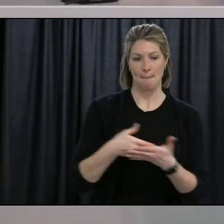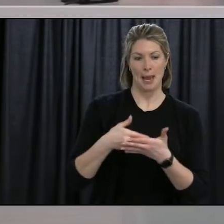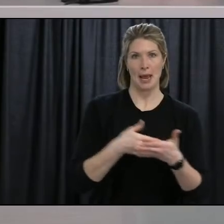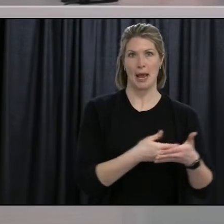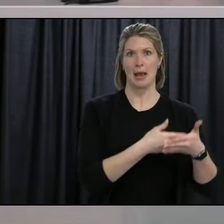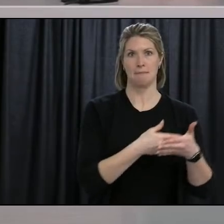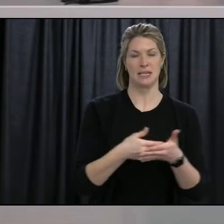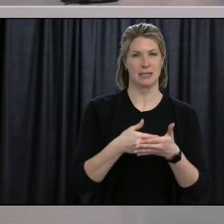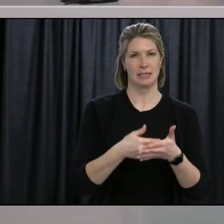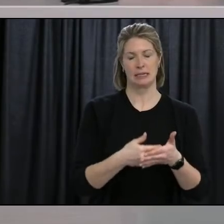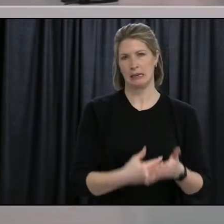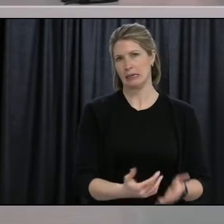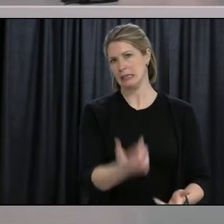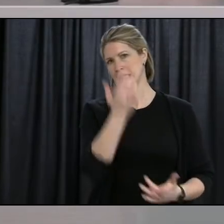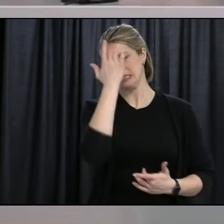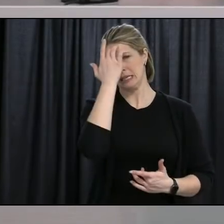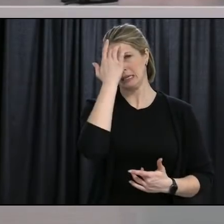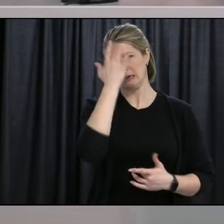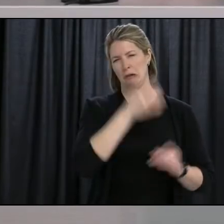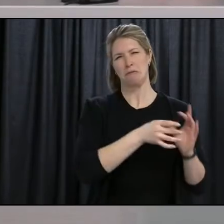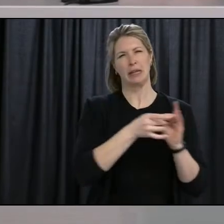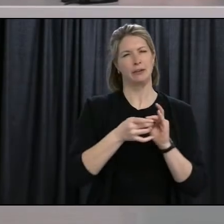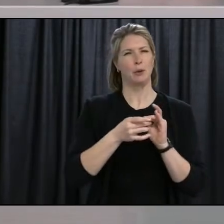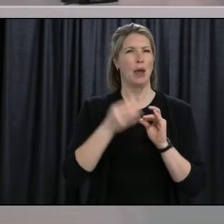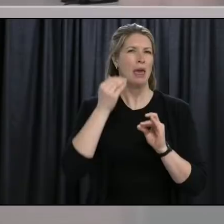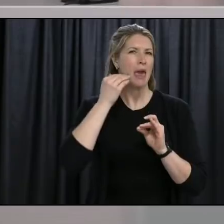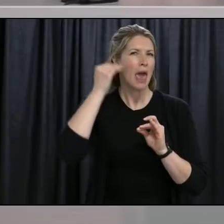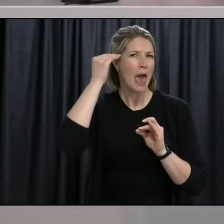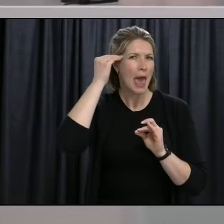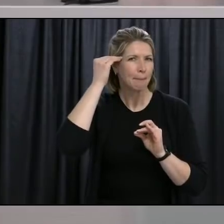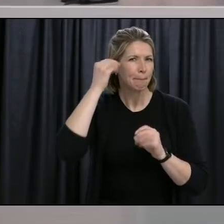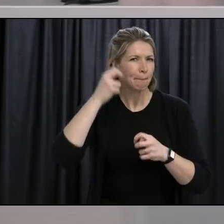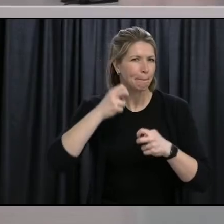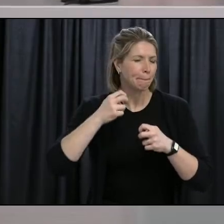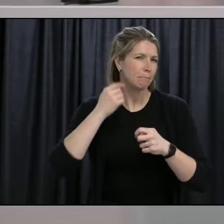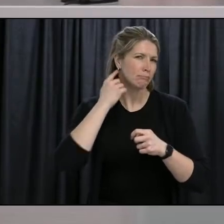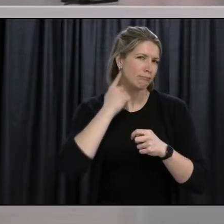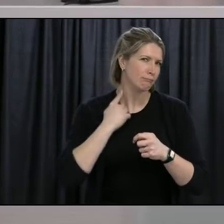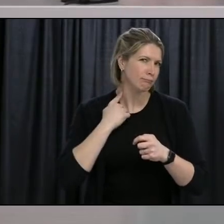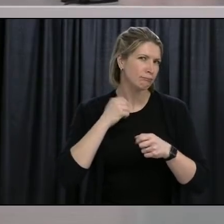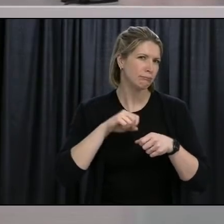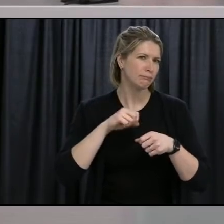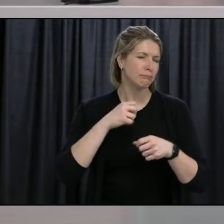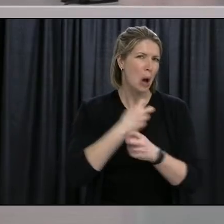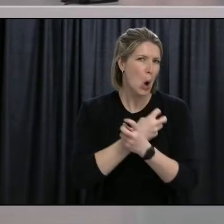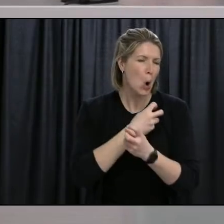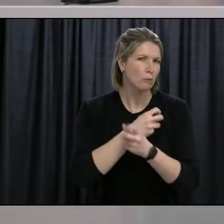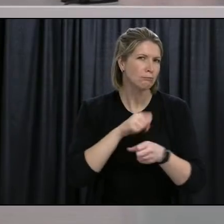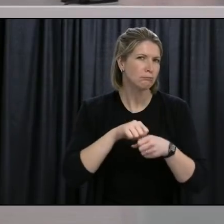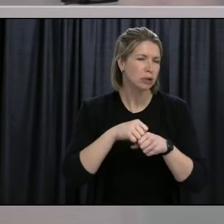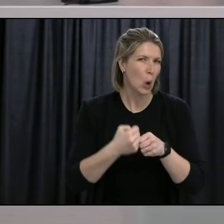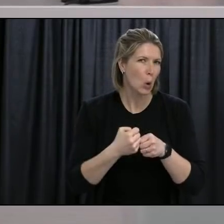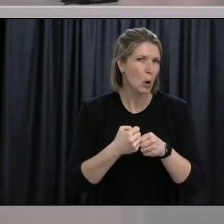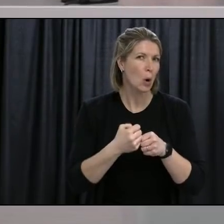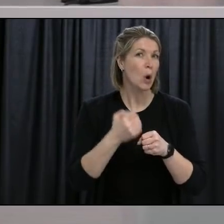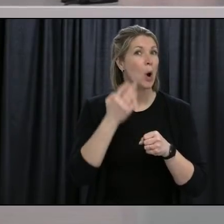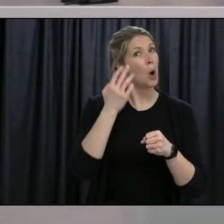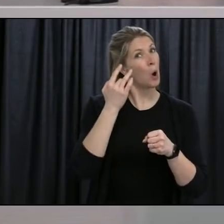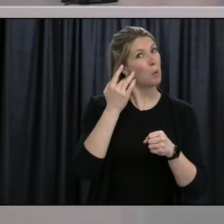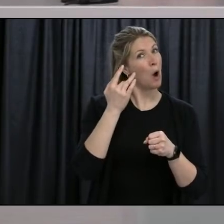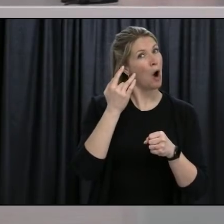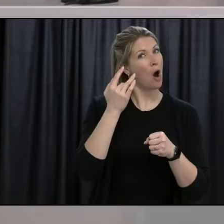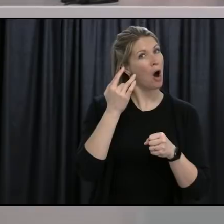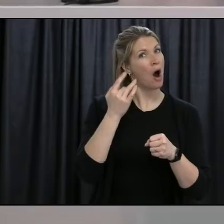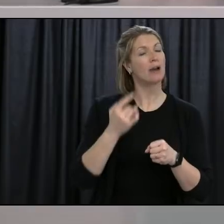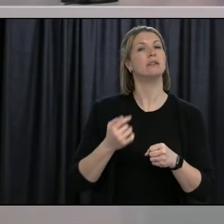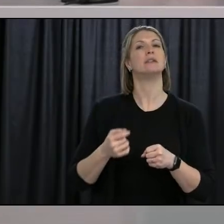with head trauma, fractures, stuff like that. And there's inference that it could be due to less social